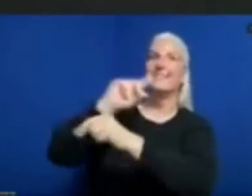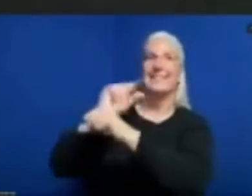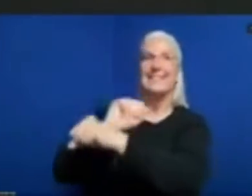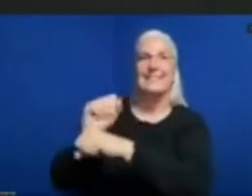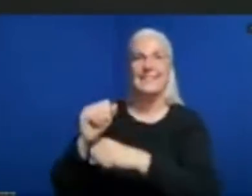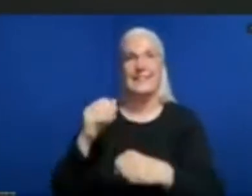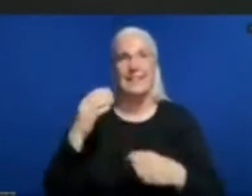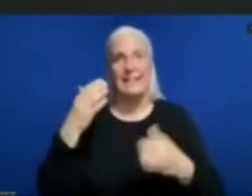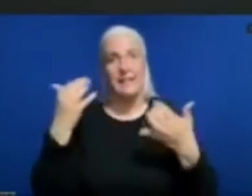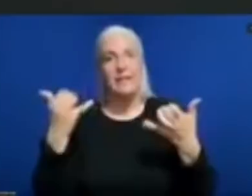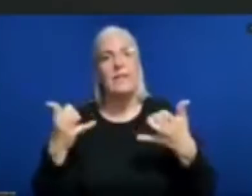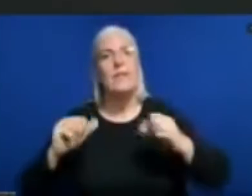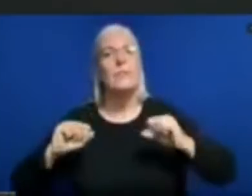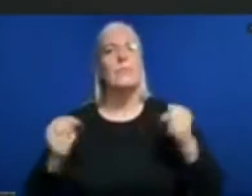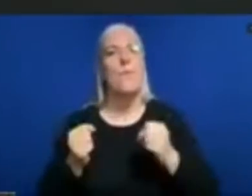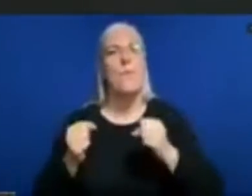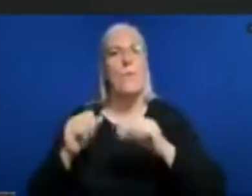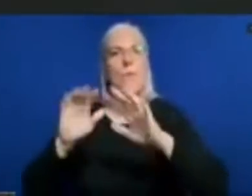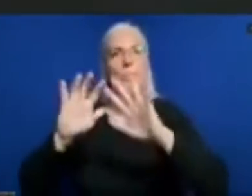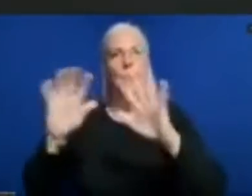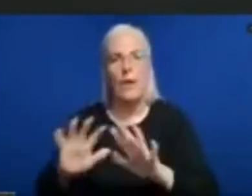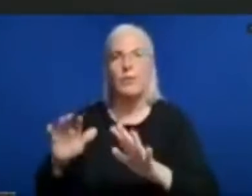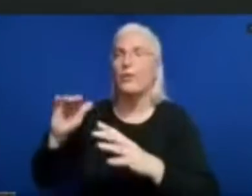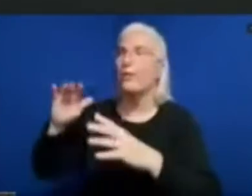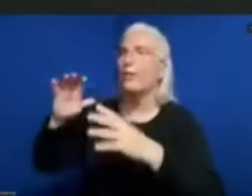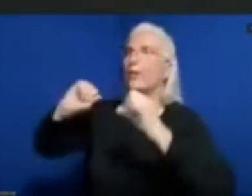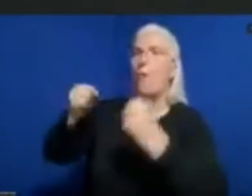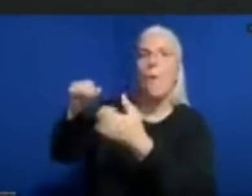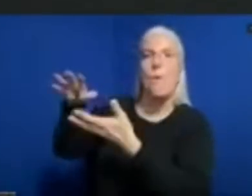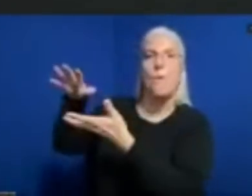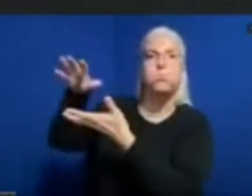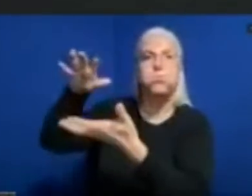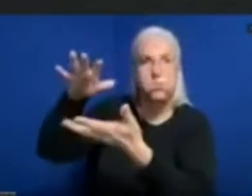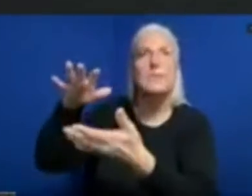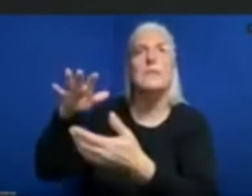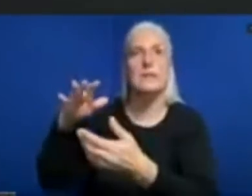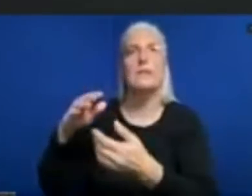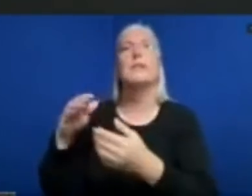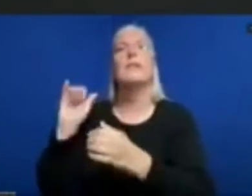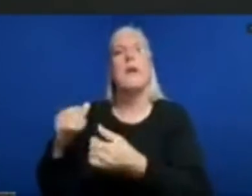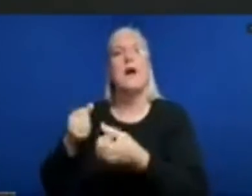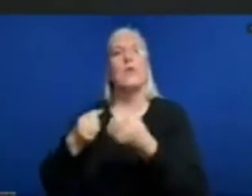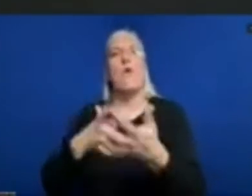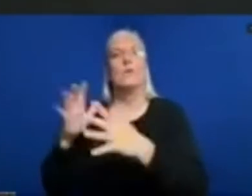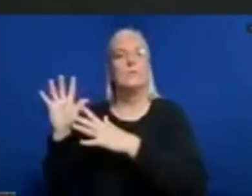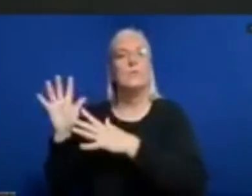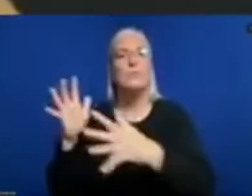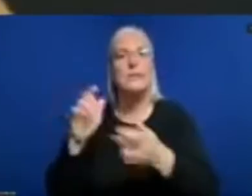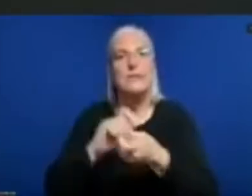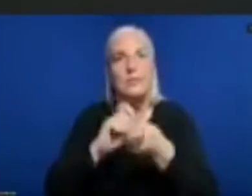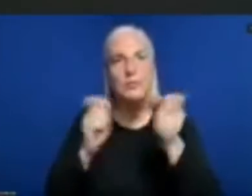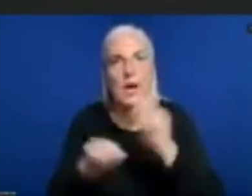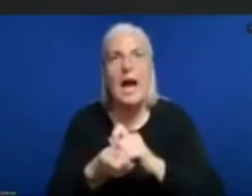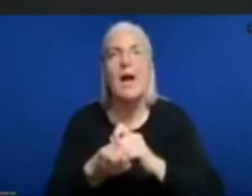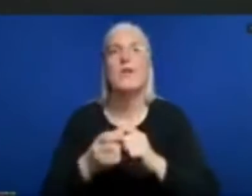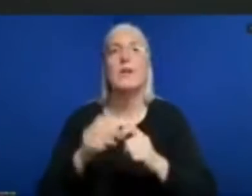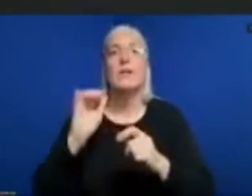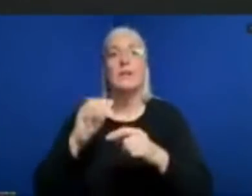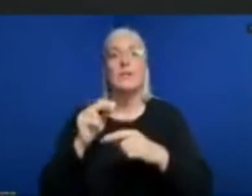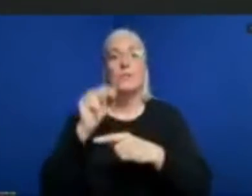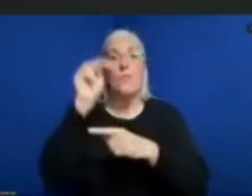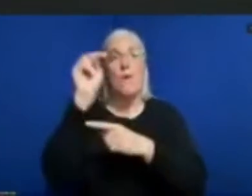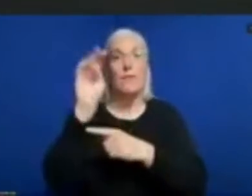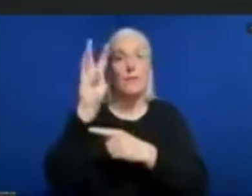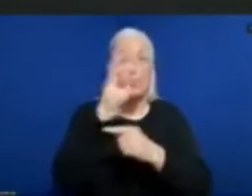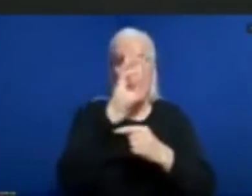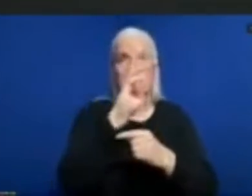those strong southwest winds turn around to the northwest and then the northeast, and when we got those northeast winds, it pushed all the smoke out of